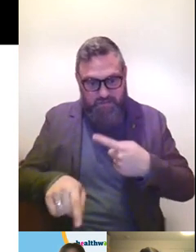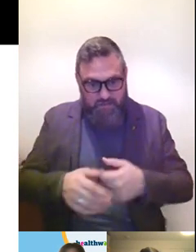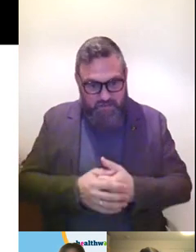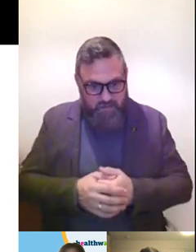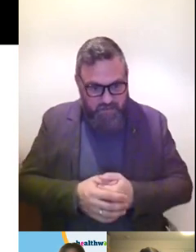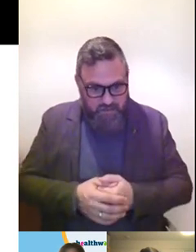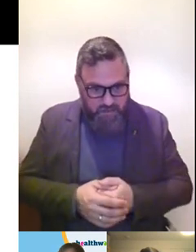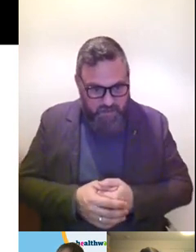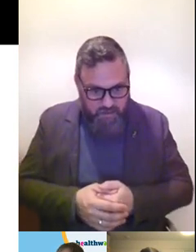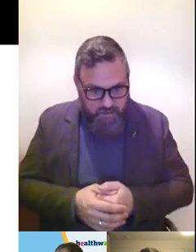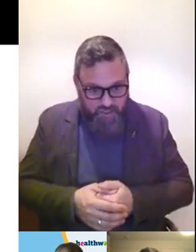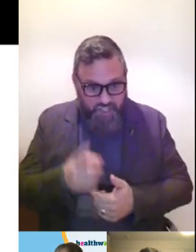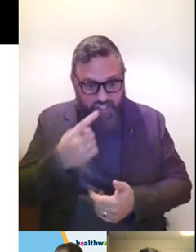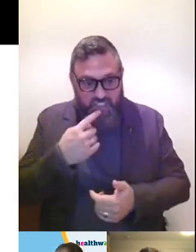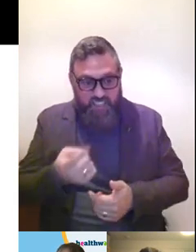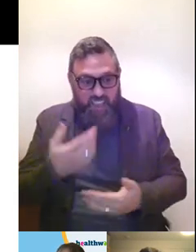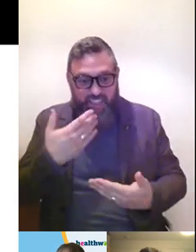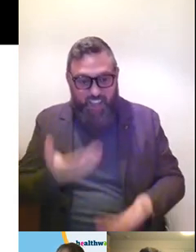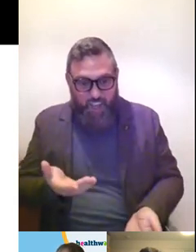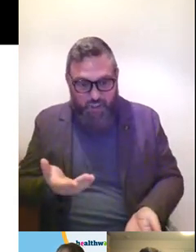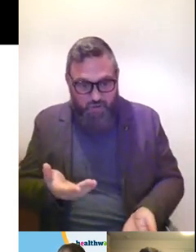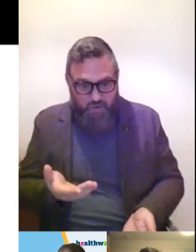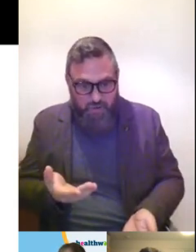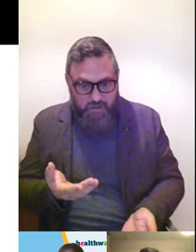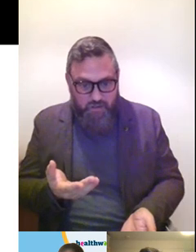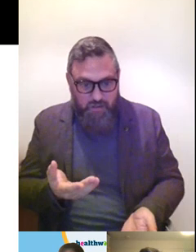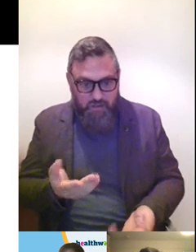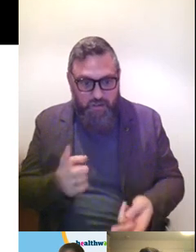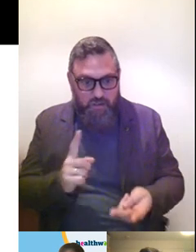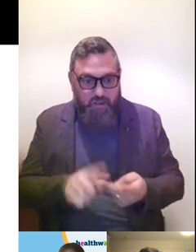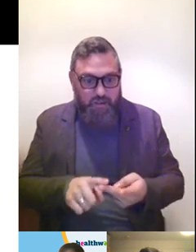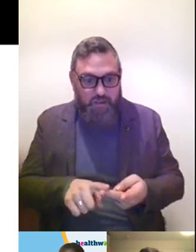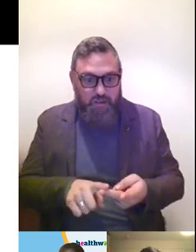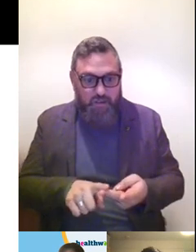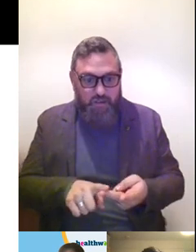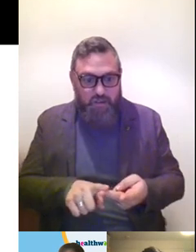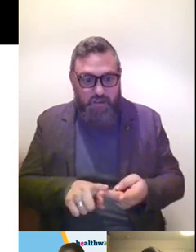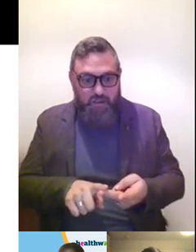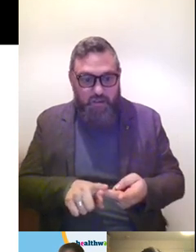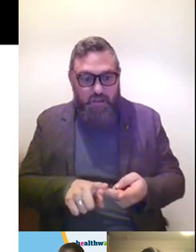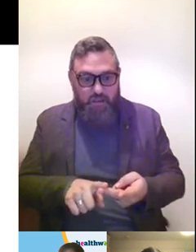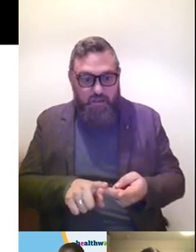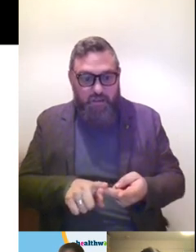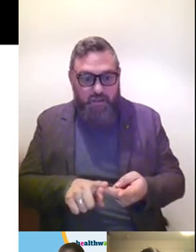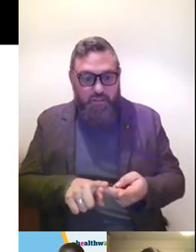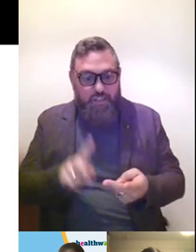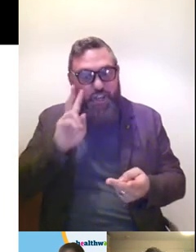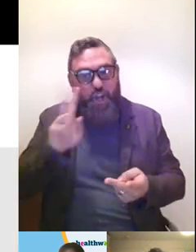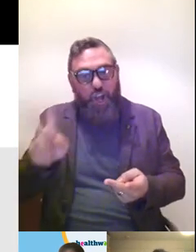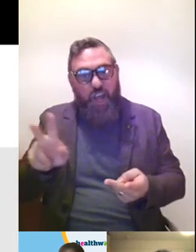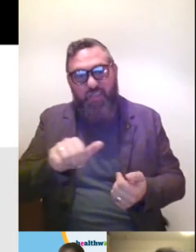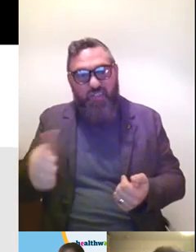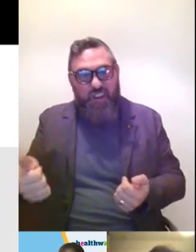So firstly, can I say thank you? And secondly, I think just refer to the next steps that